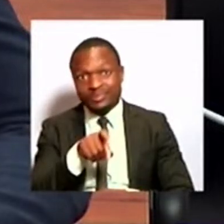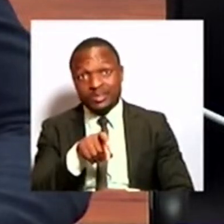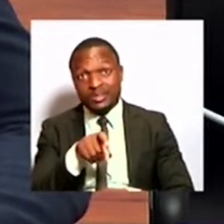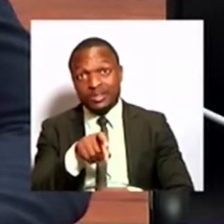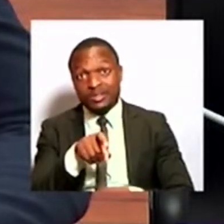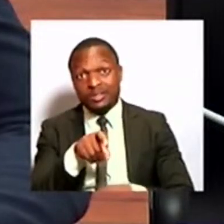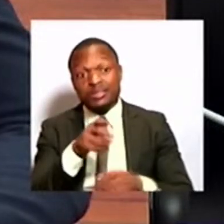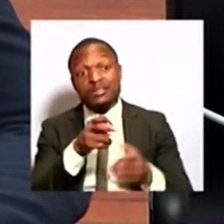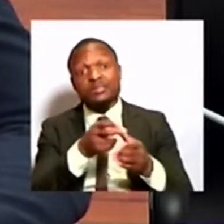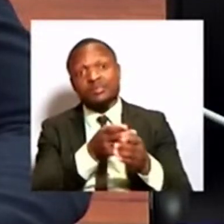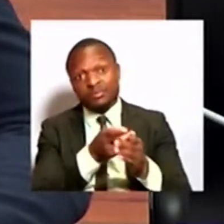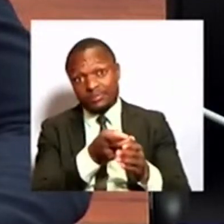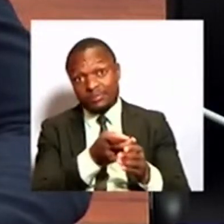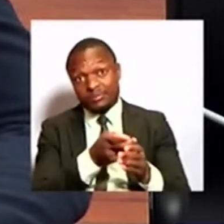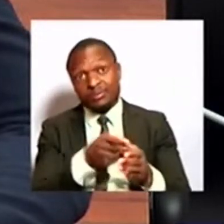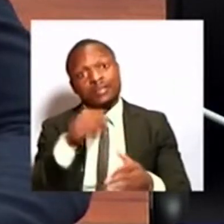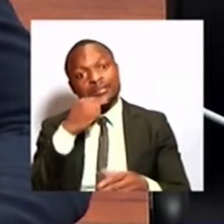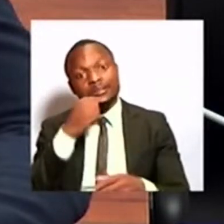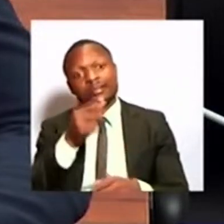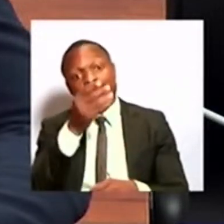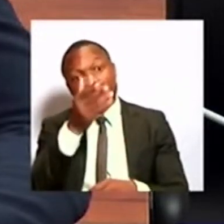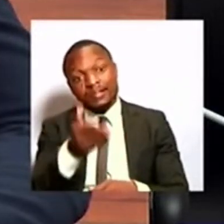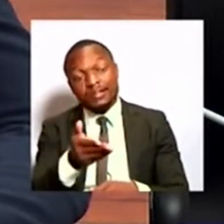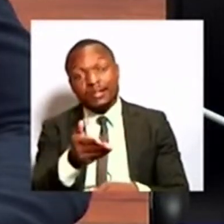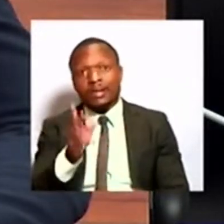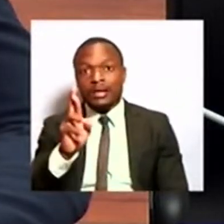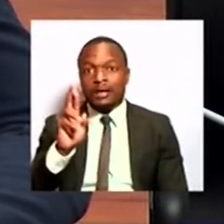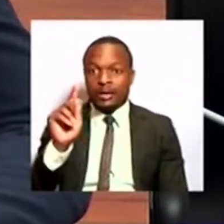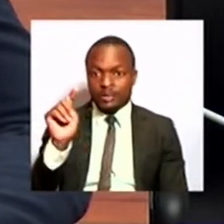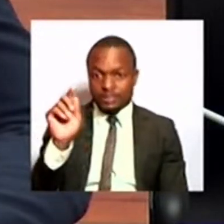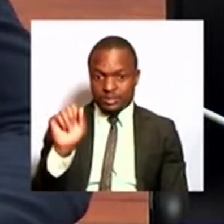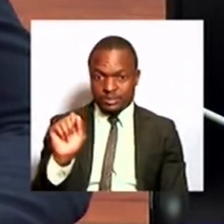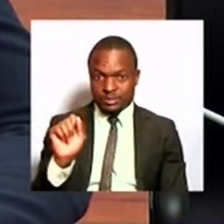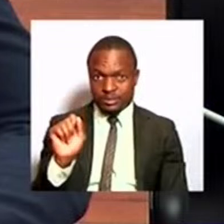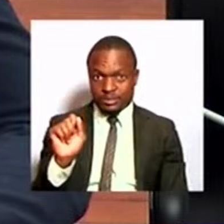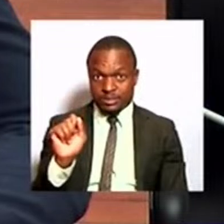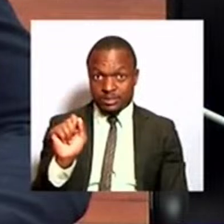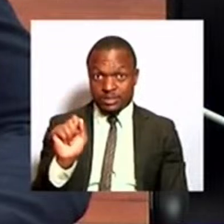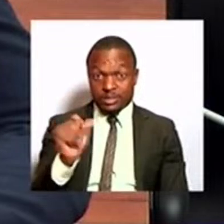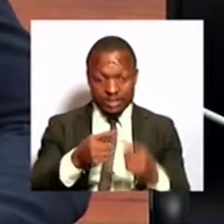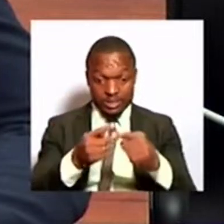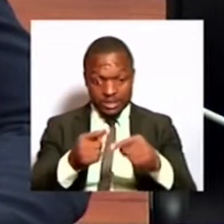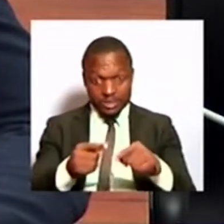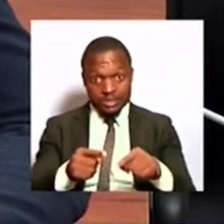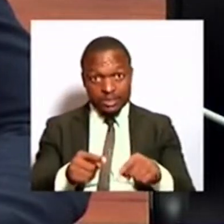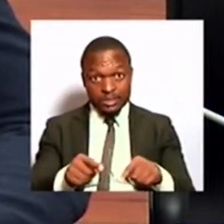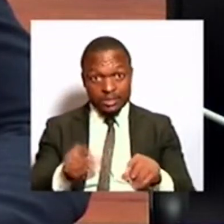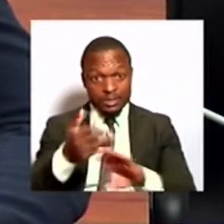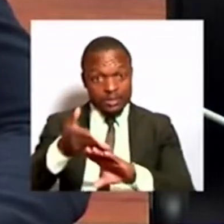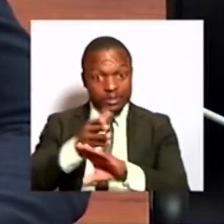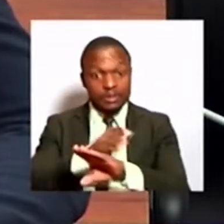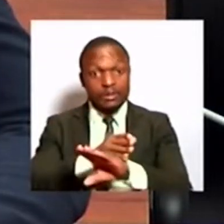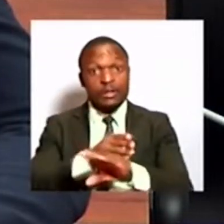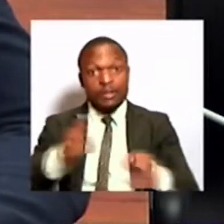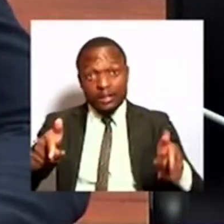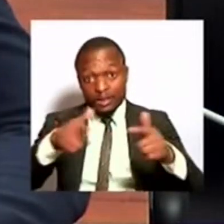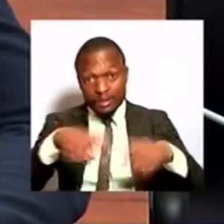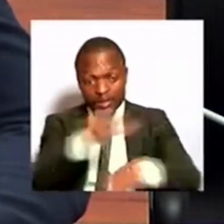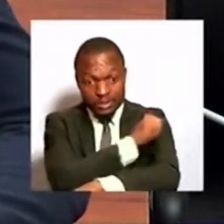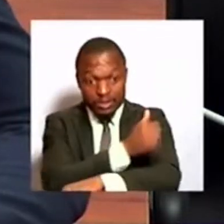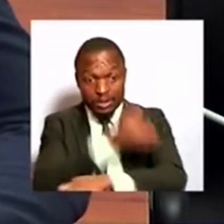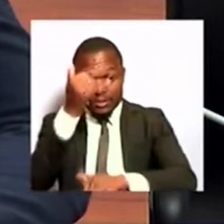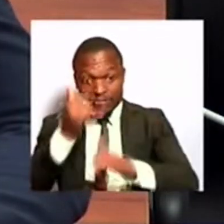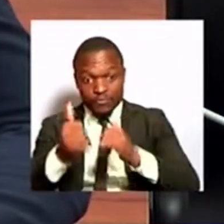truck. And you are stating there to say the RTA occurred before the local authority could conclude the